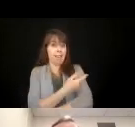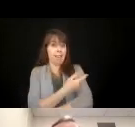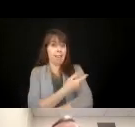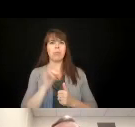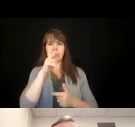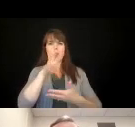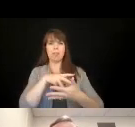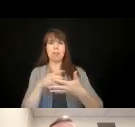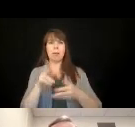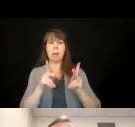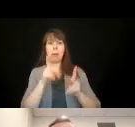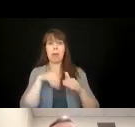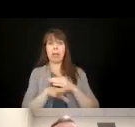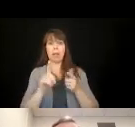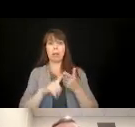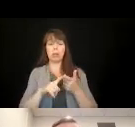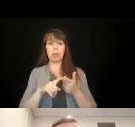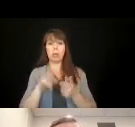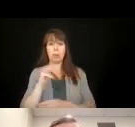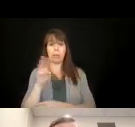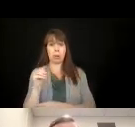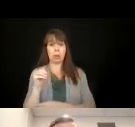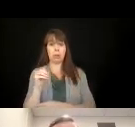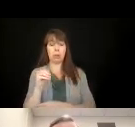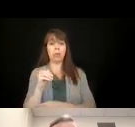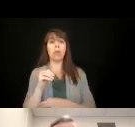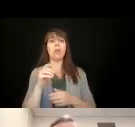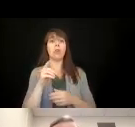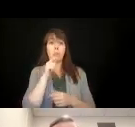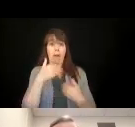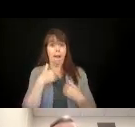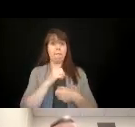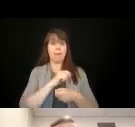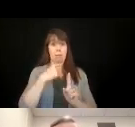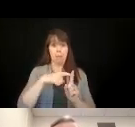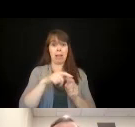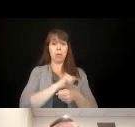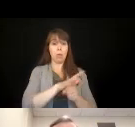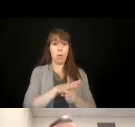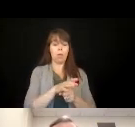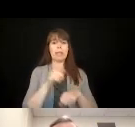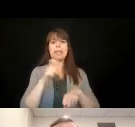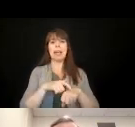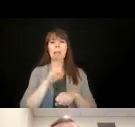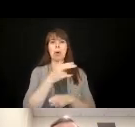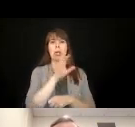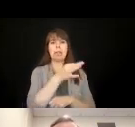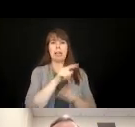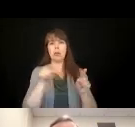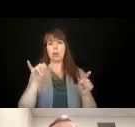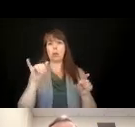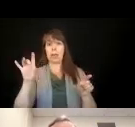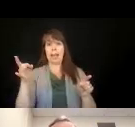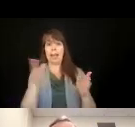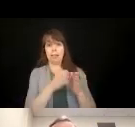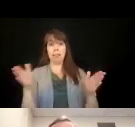the number of patients admitted to Michigan Medicine with a COVID diagnosis between March 9th and June 8th, and